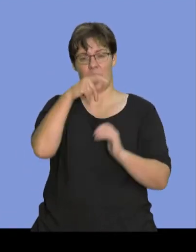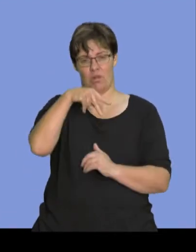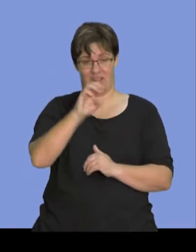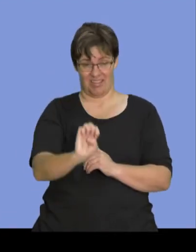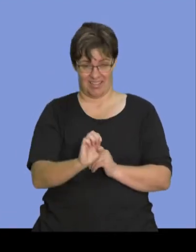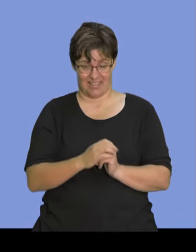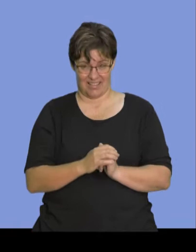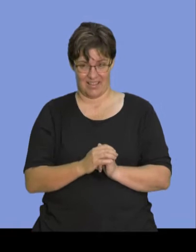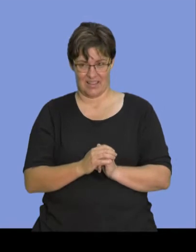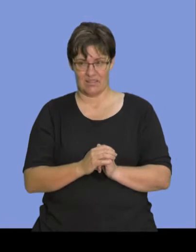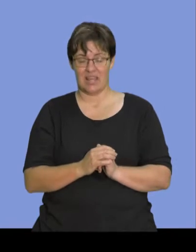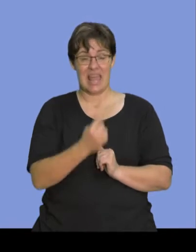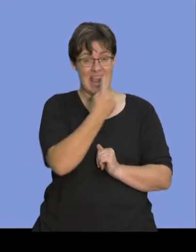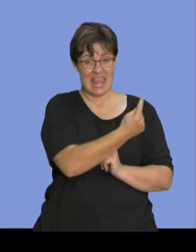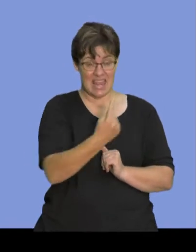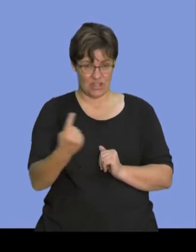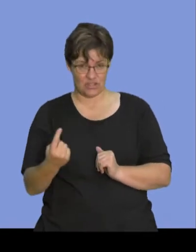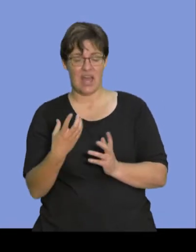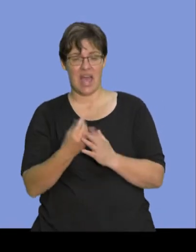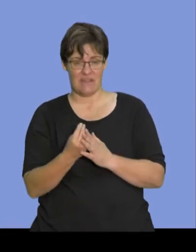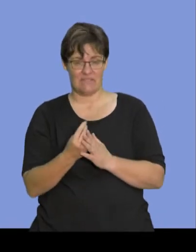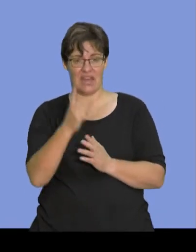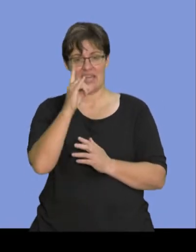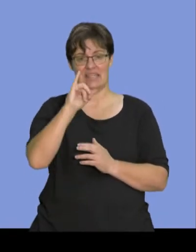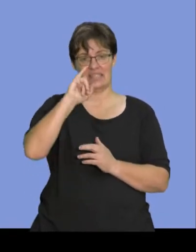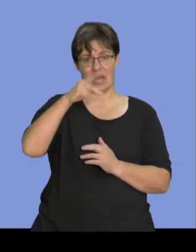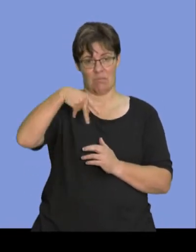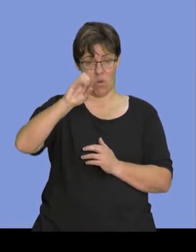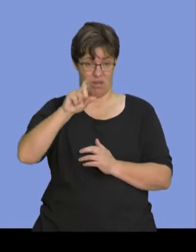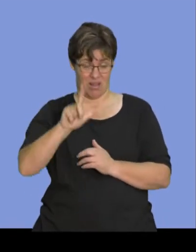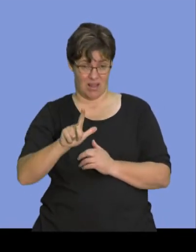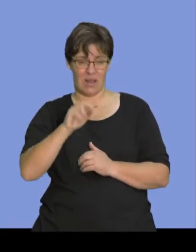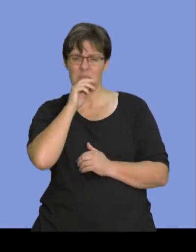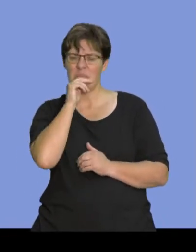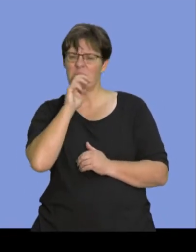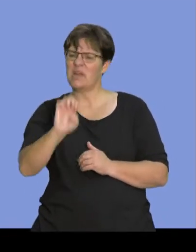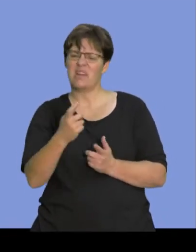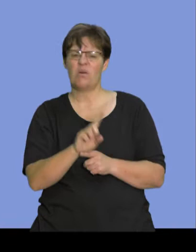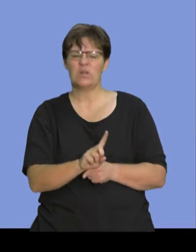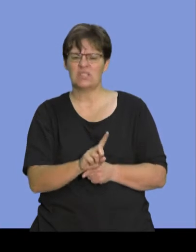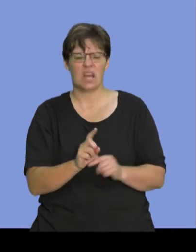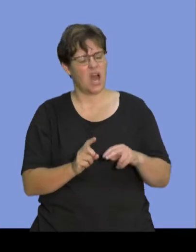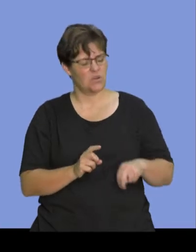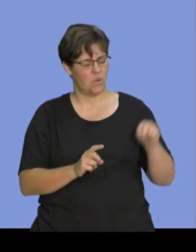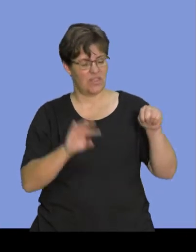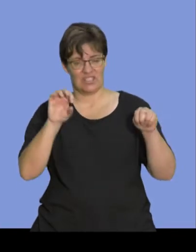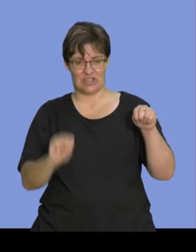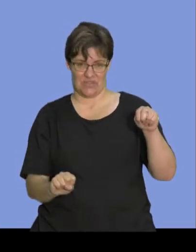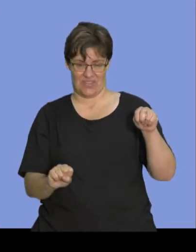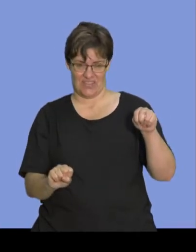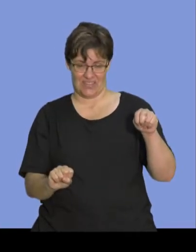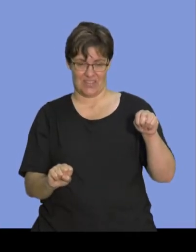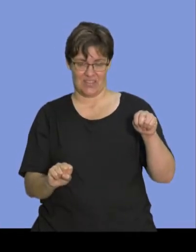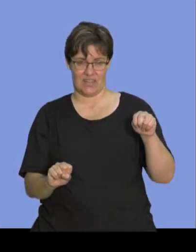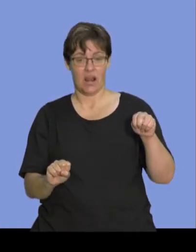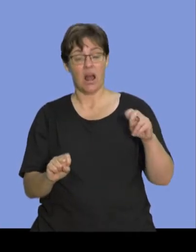we're saying that every magnet is actually a dipole, and the dipoles, that's where you have got the north and south,